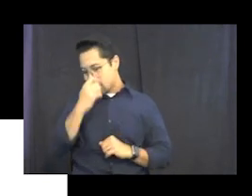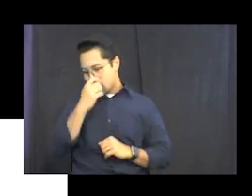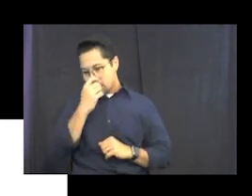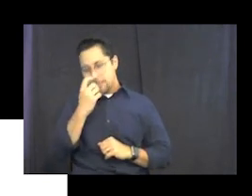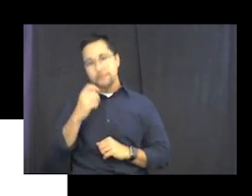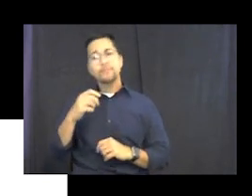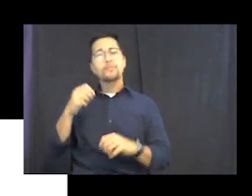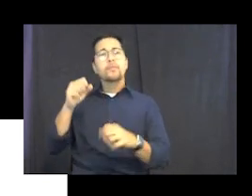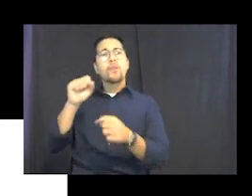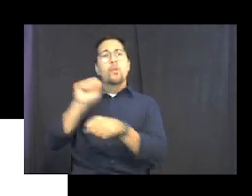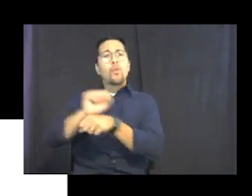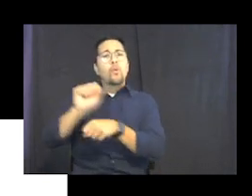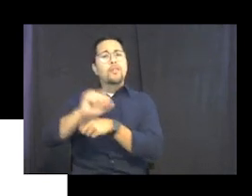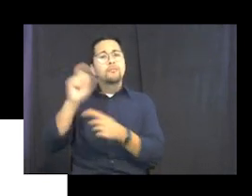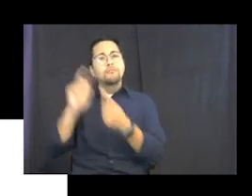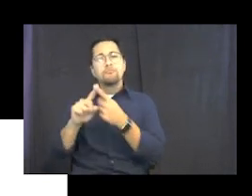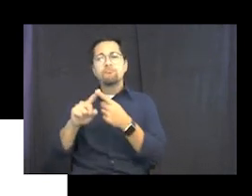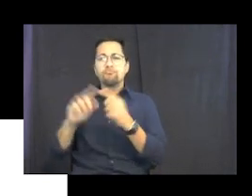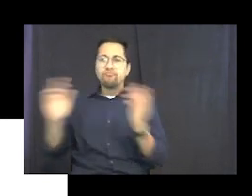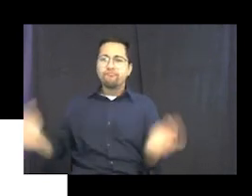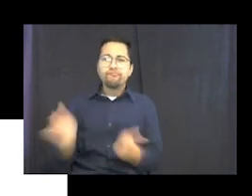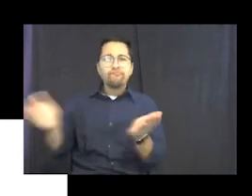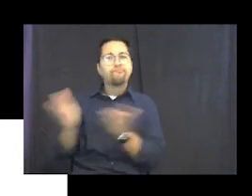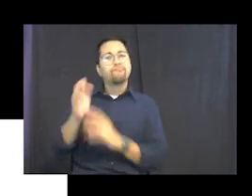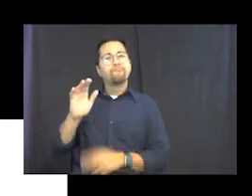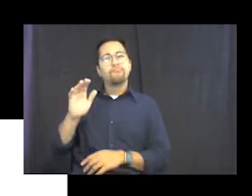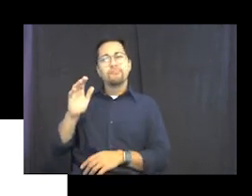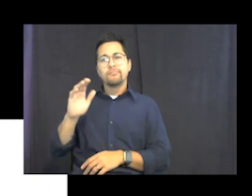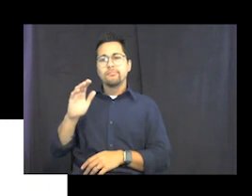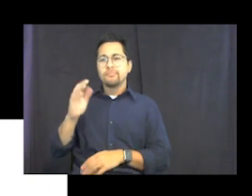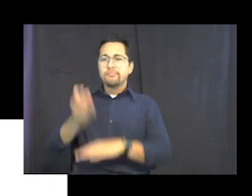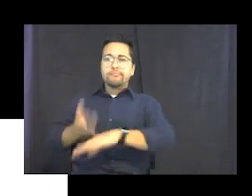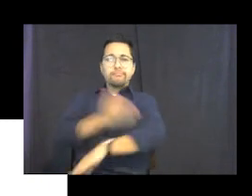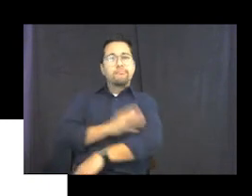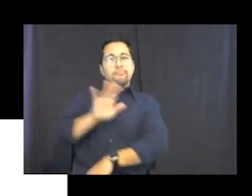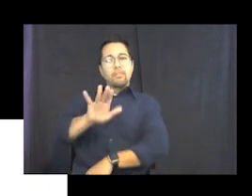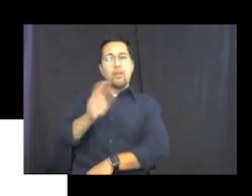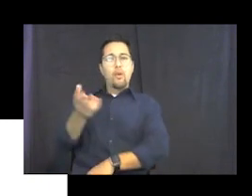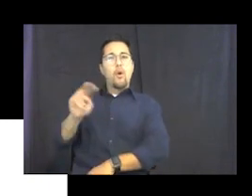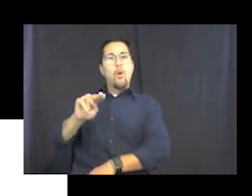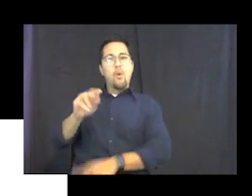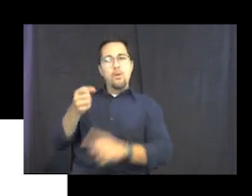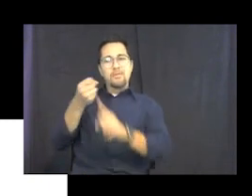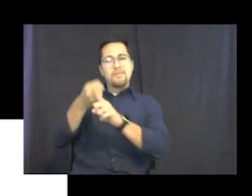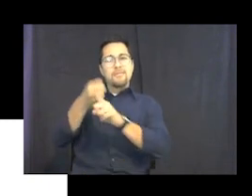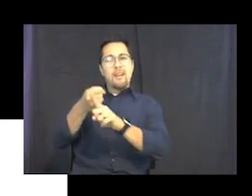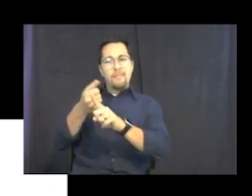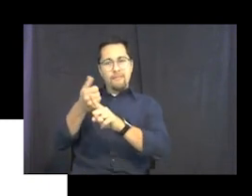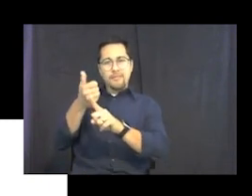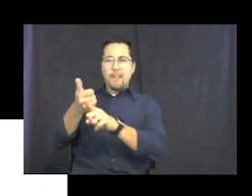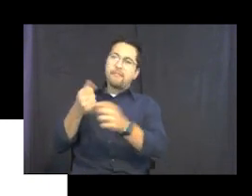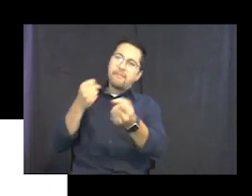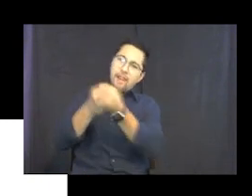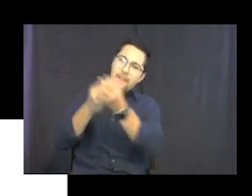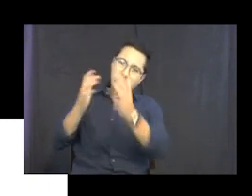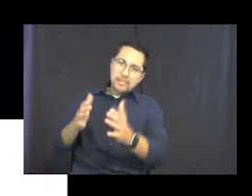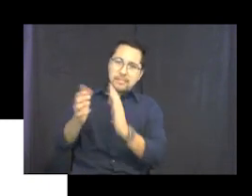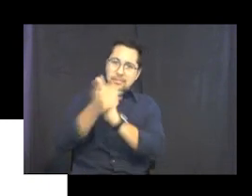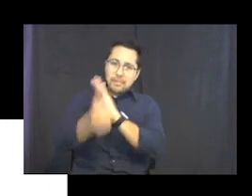working to build their own self-advocacy skills, but also to advocate